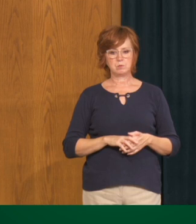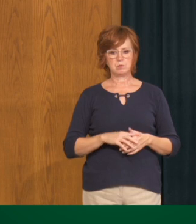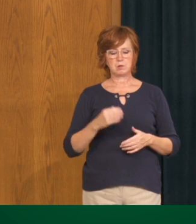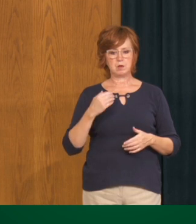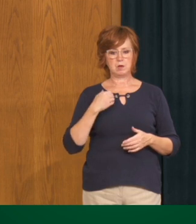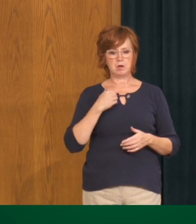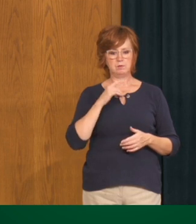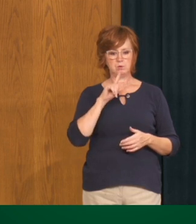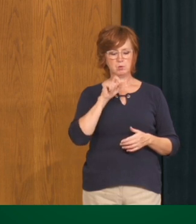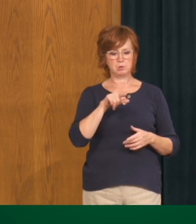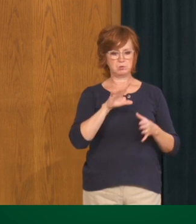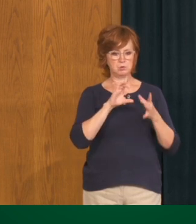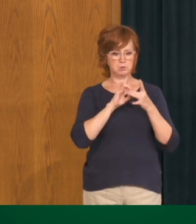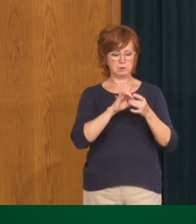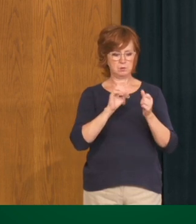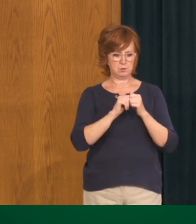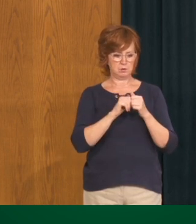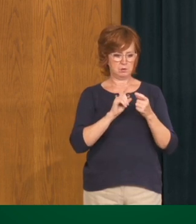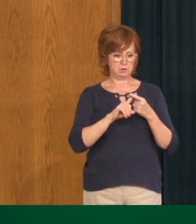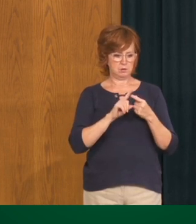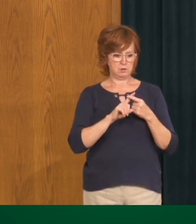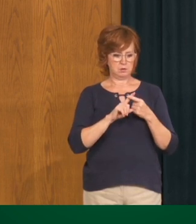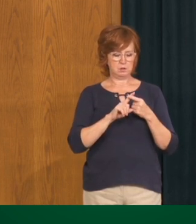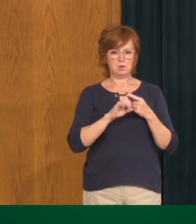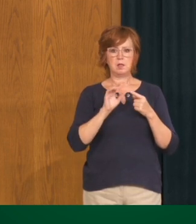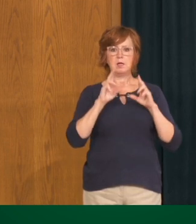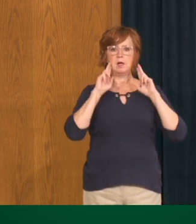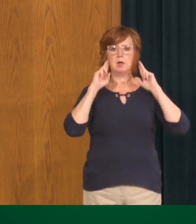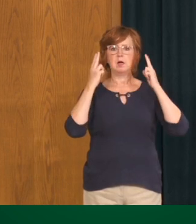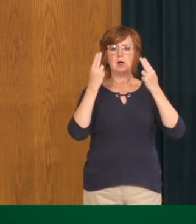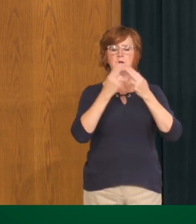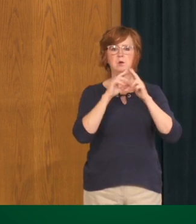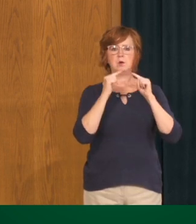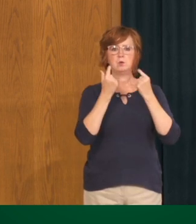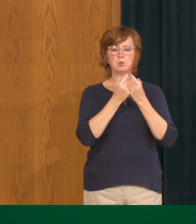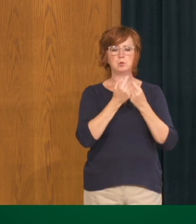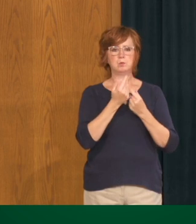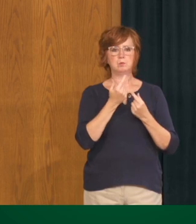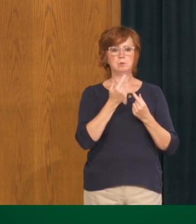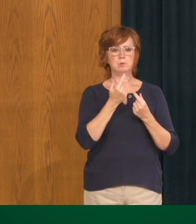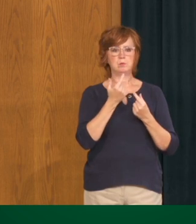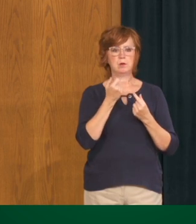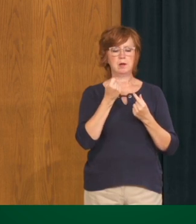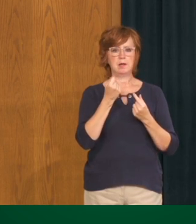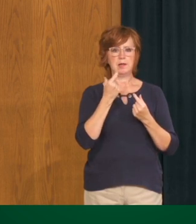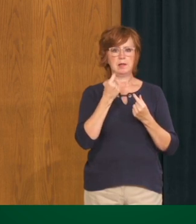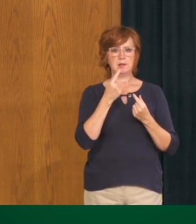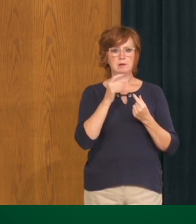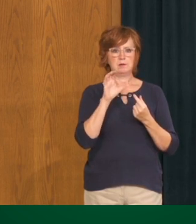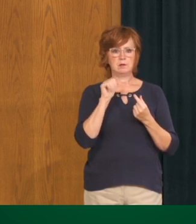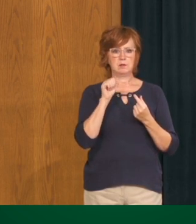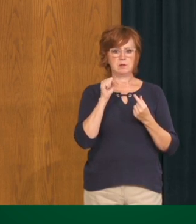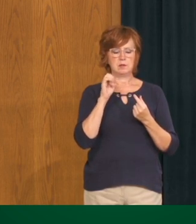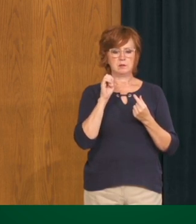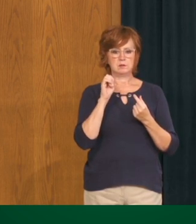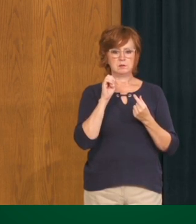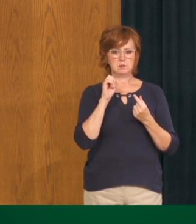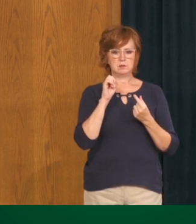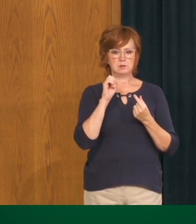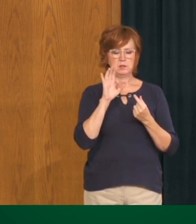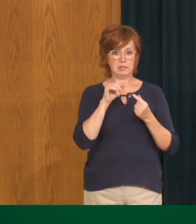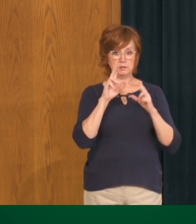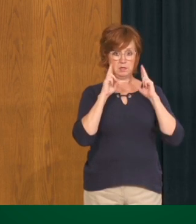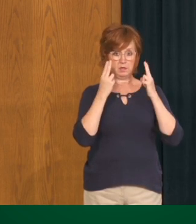question about the communal living situation with the 11 cases. Are you able to confirm to us if these are